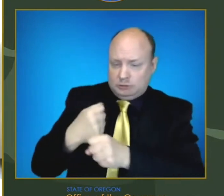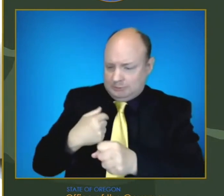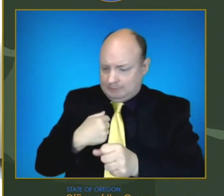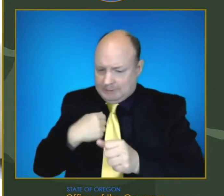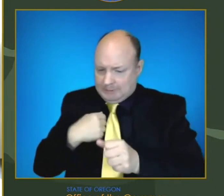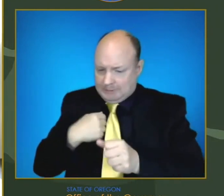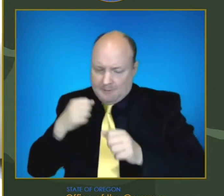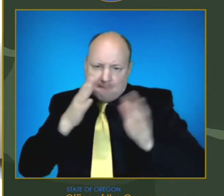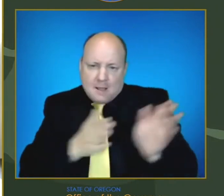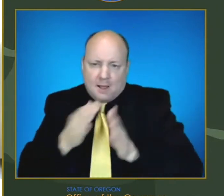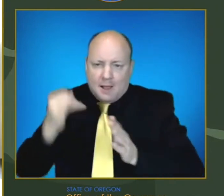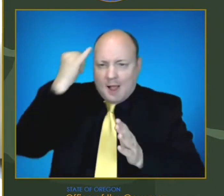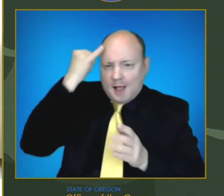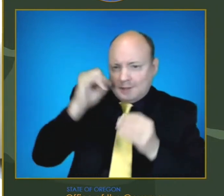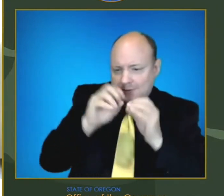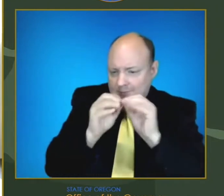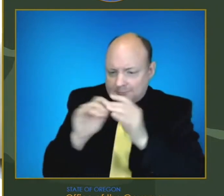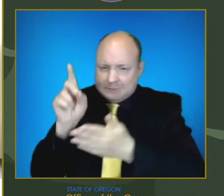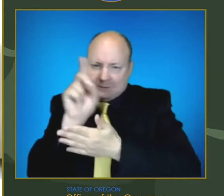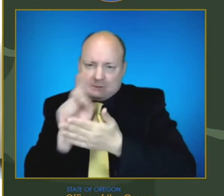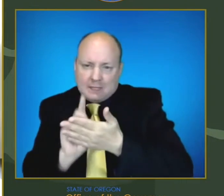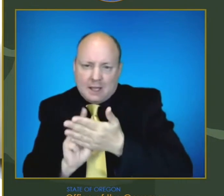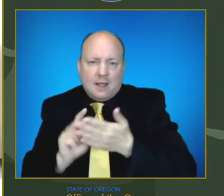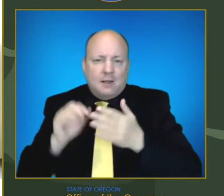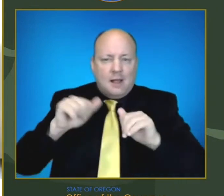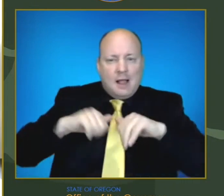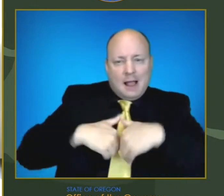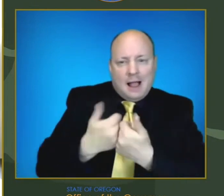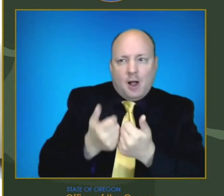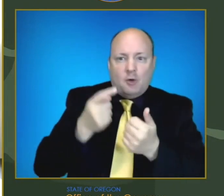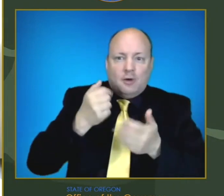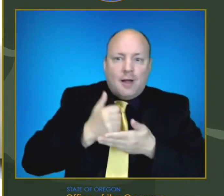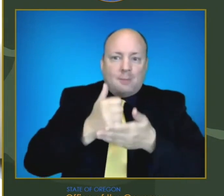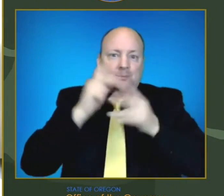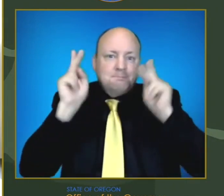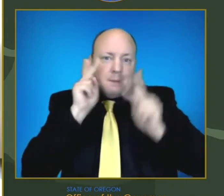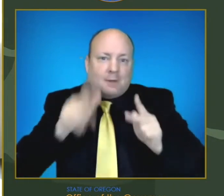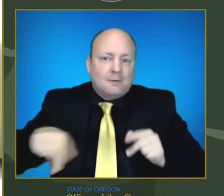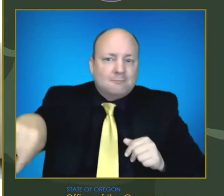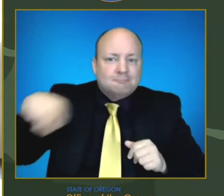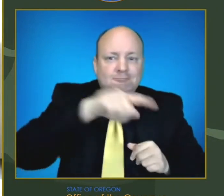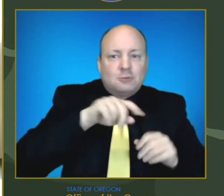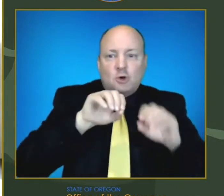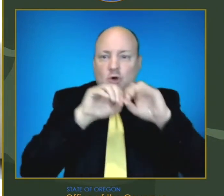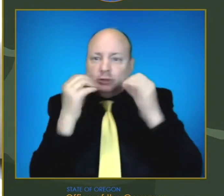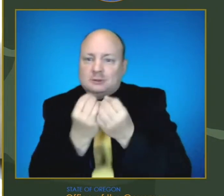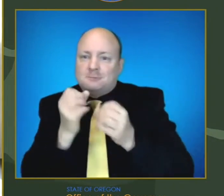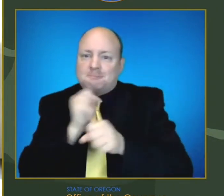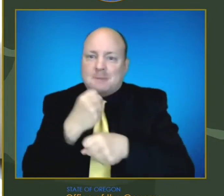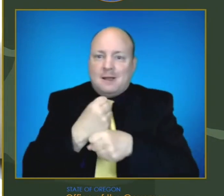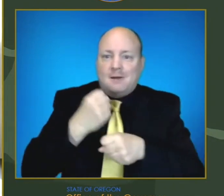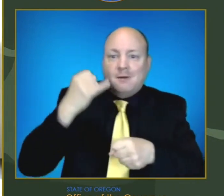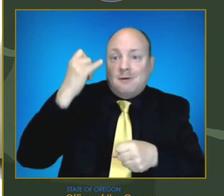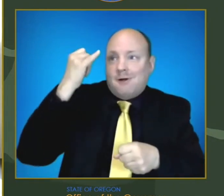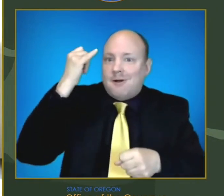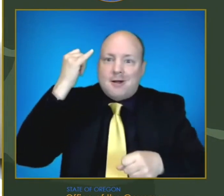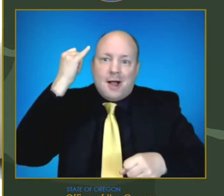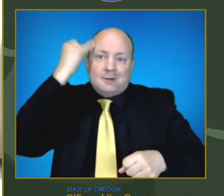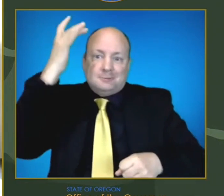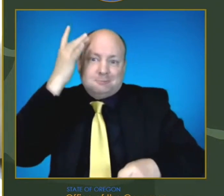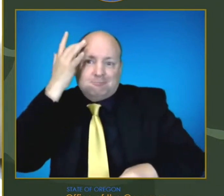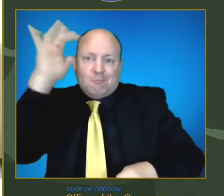and organizations make the smart, the positive, and the effective choices. We want these choices to be made